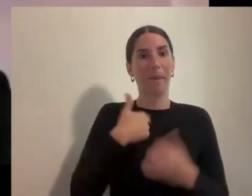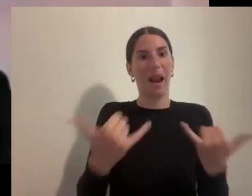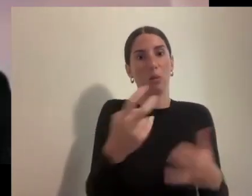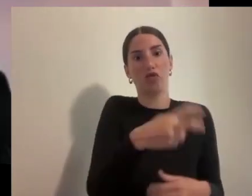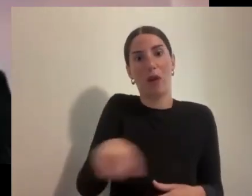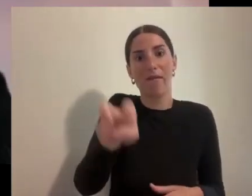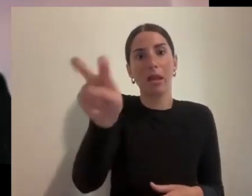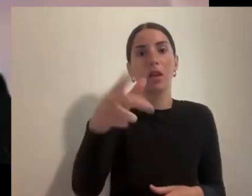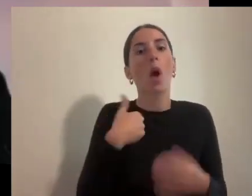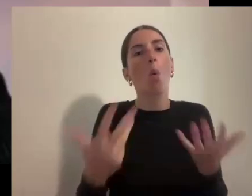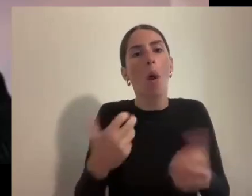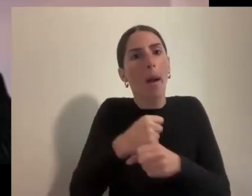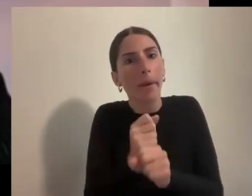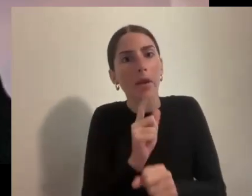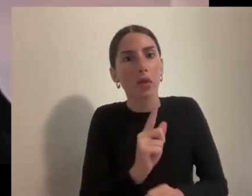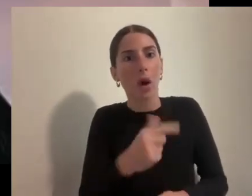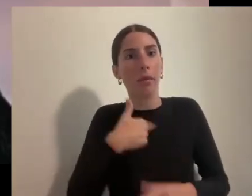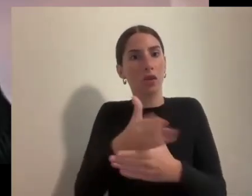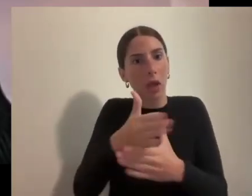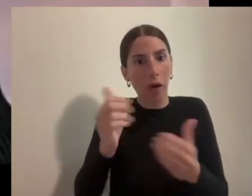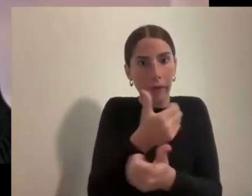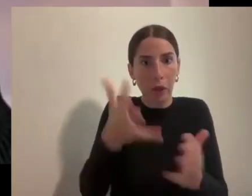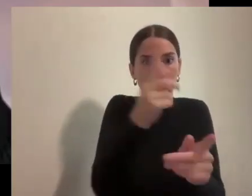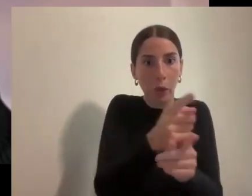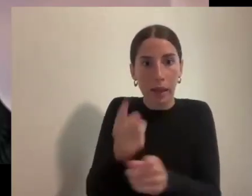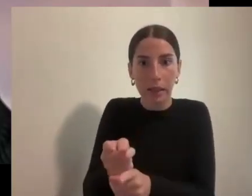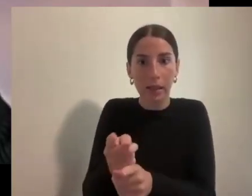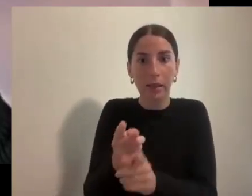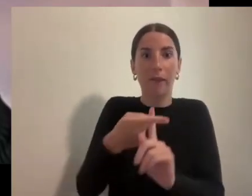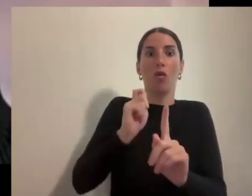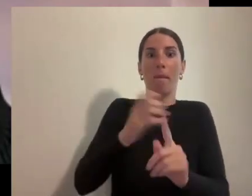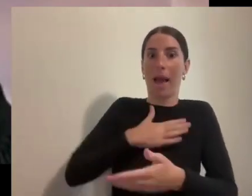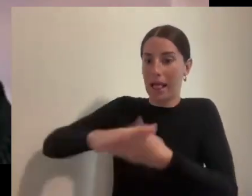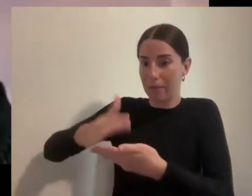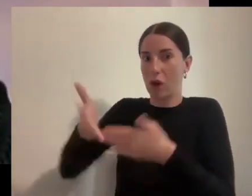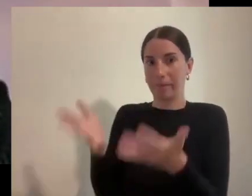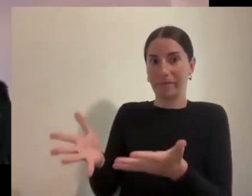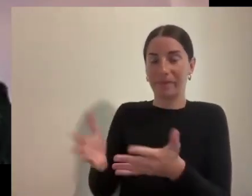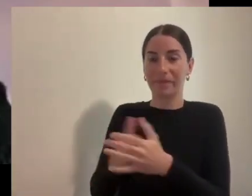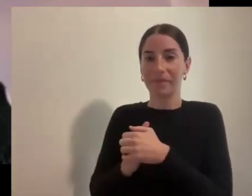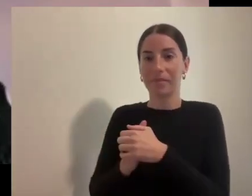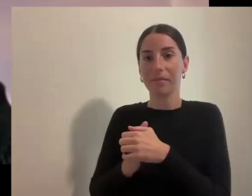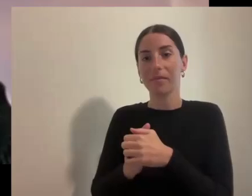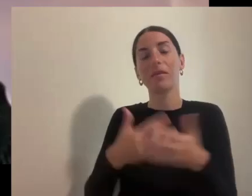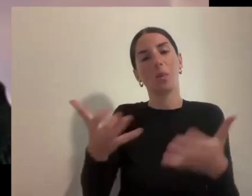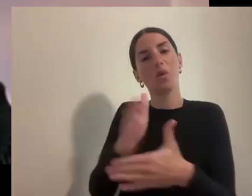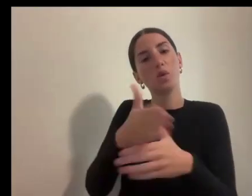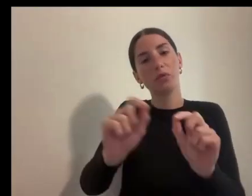I want to make absolutely sure that I am sharing correctly from my laptop here. And I want to share.